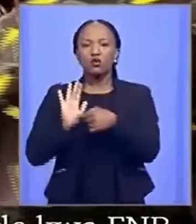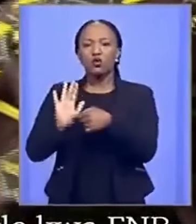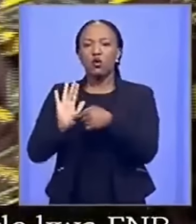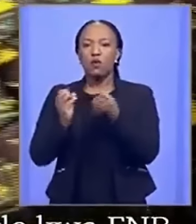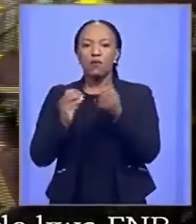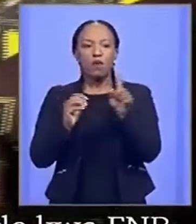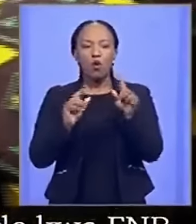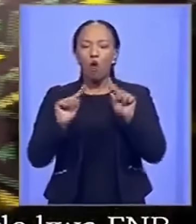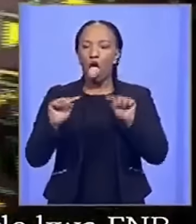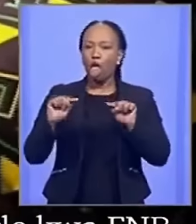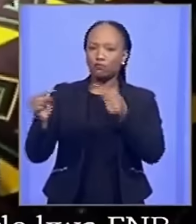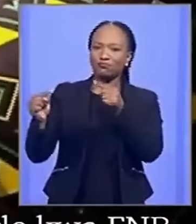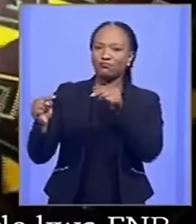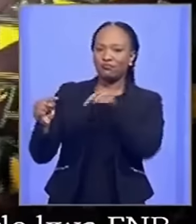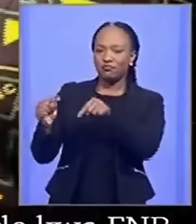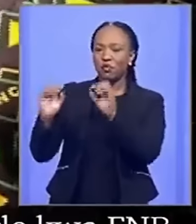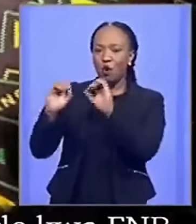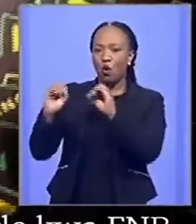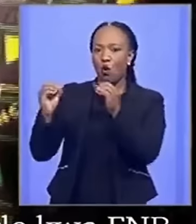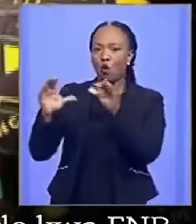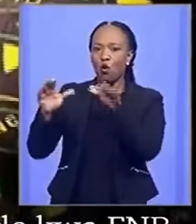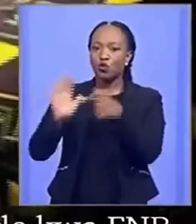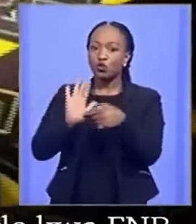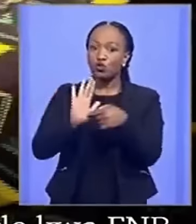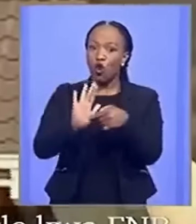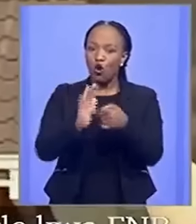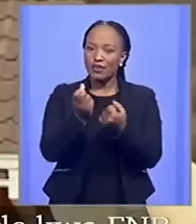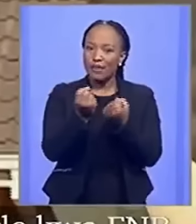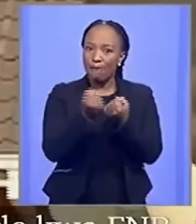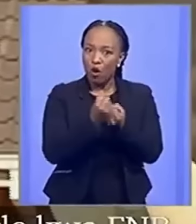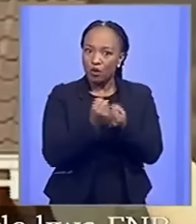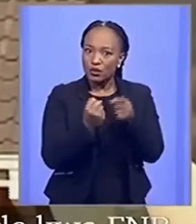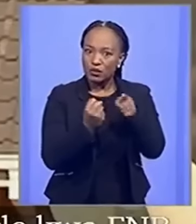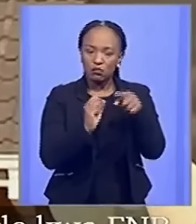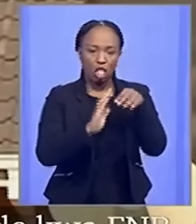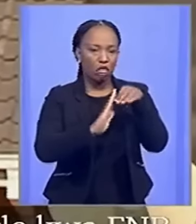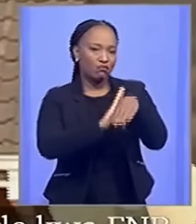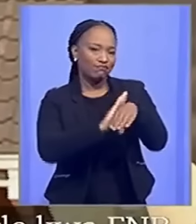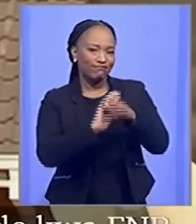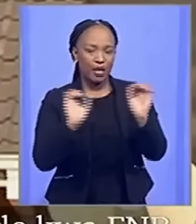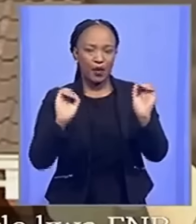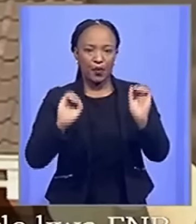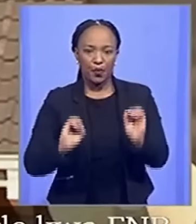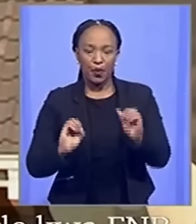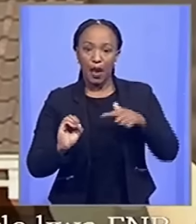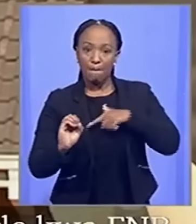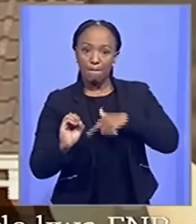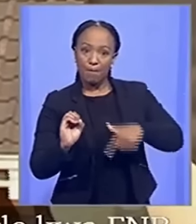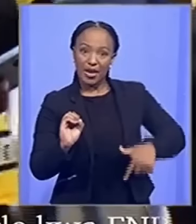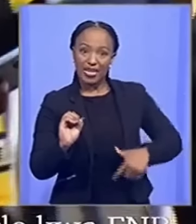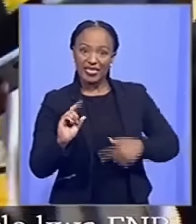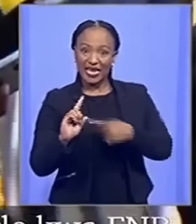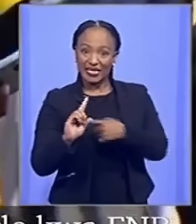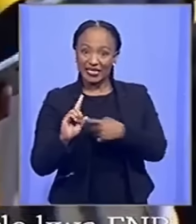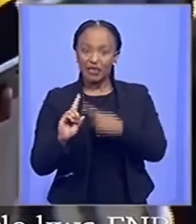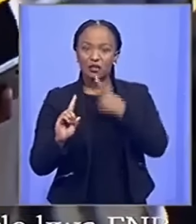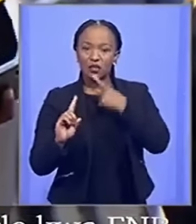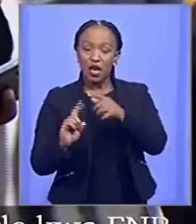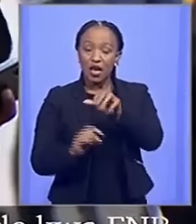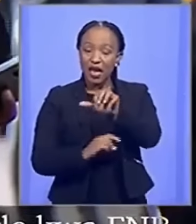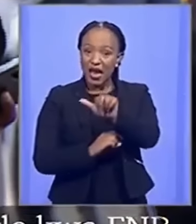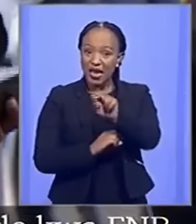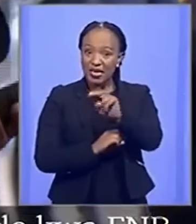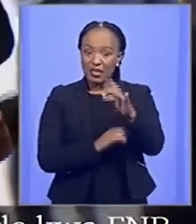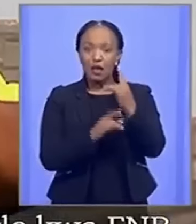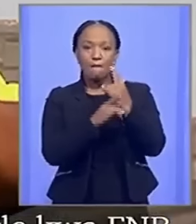leng kgatlhanong le lekoko gore ke monokeng ya lekoko ga e koafale. Moporesidente wa lekoko a re ANC e tlile go fenya.